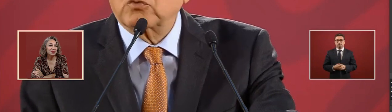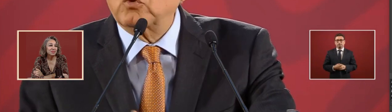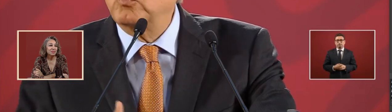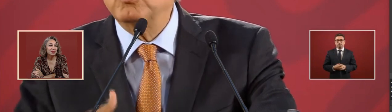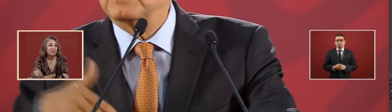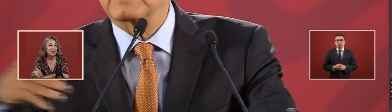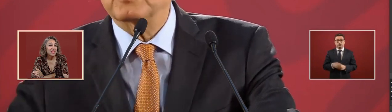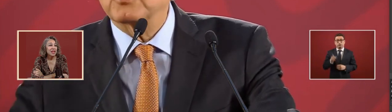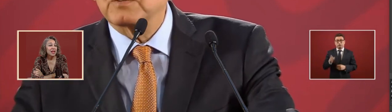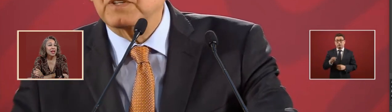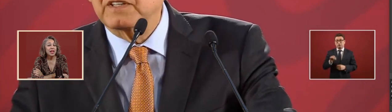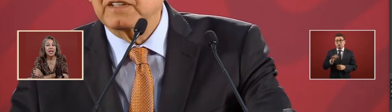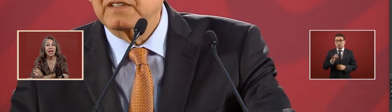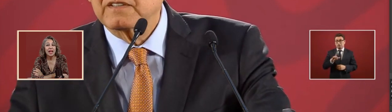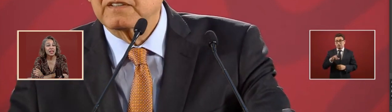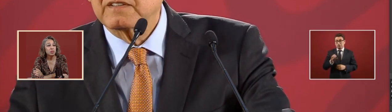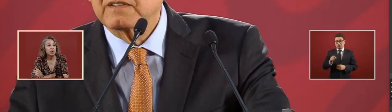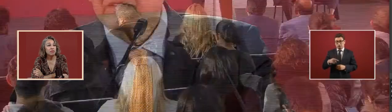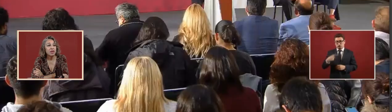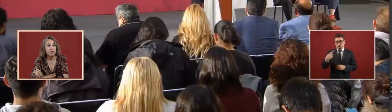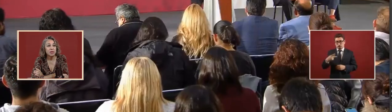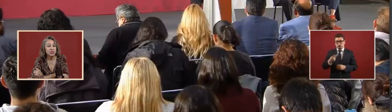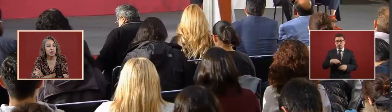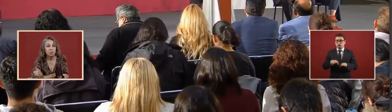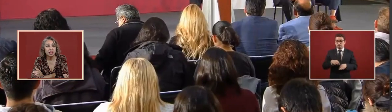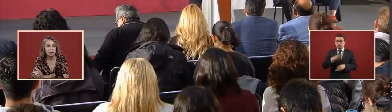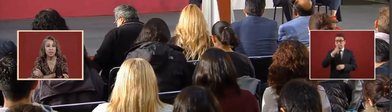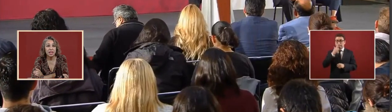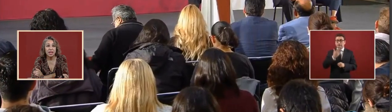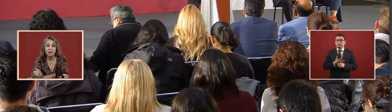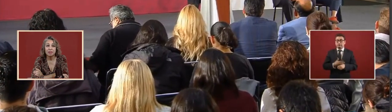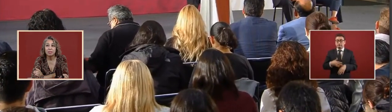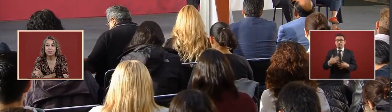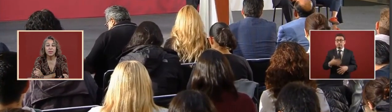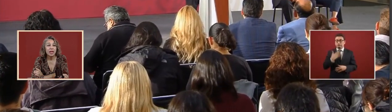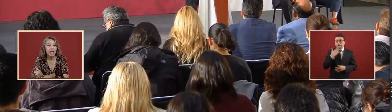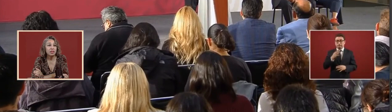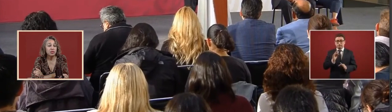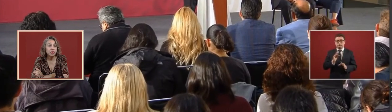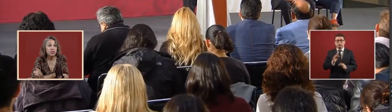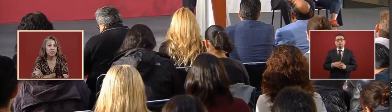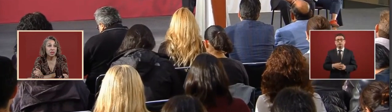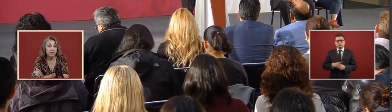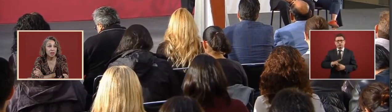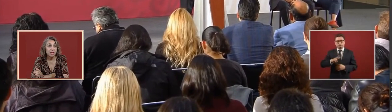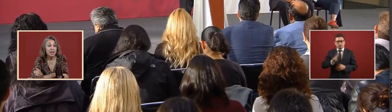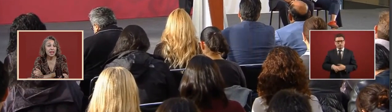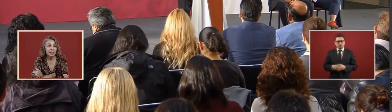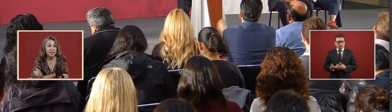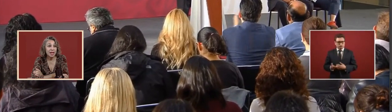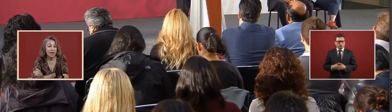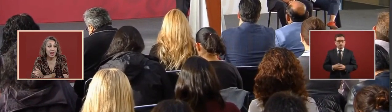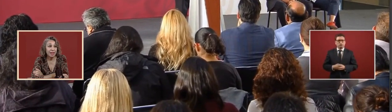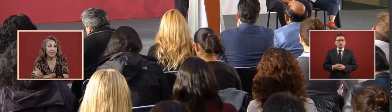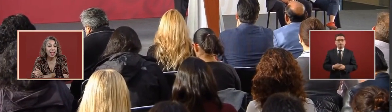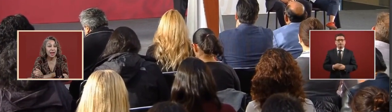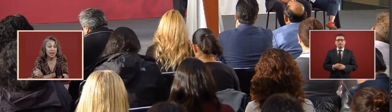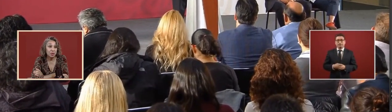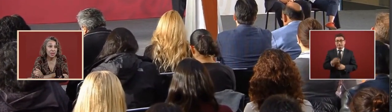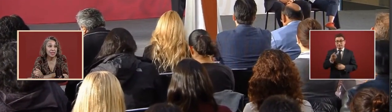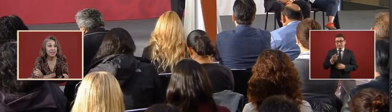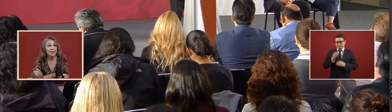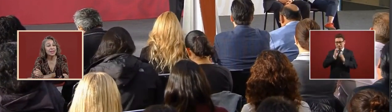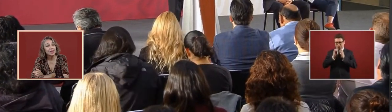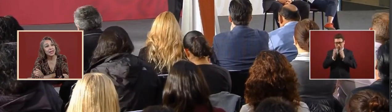Y actuó con mucha responsabilidad. And he acted with very much responsibility. Y la verdad and the truth es que en is esa that encuesta, at that